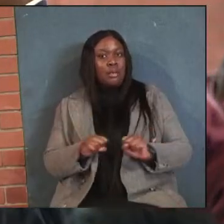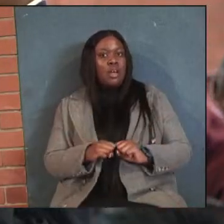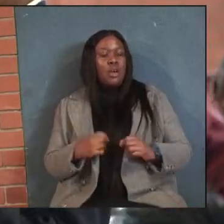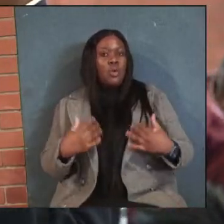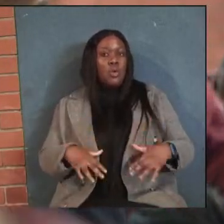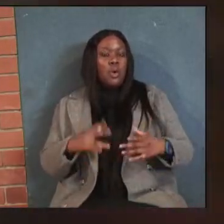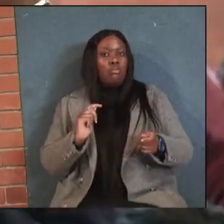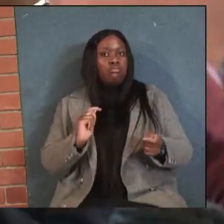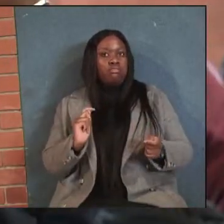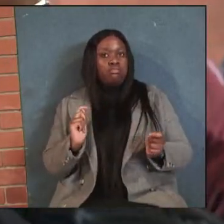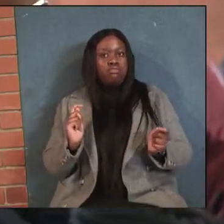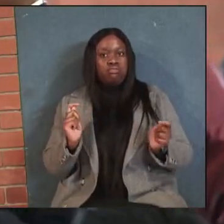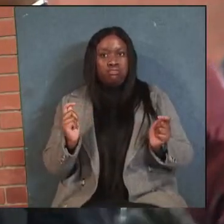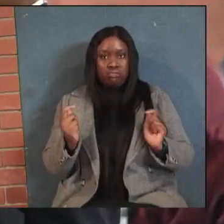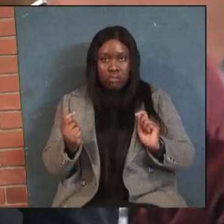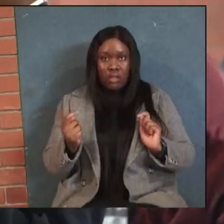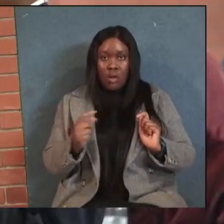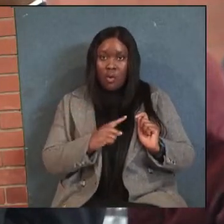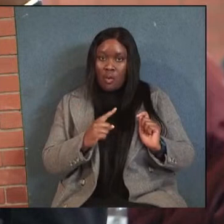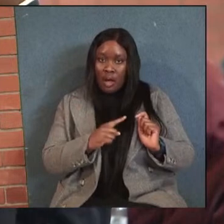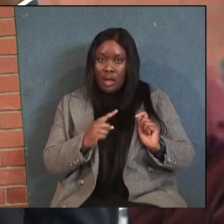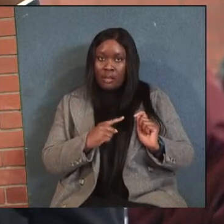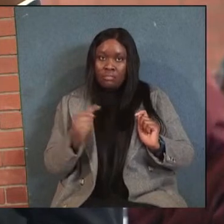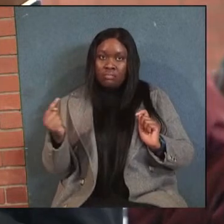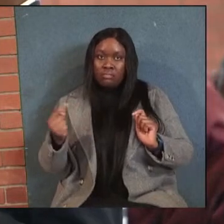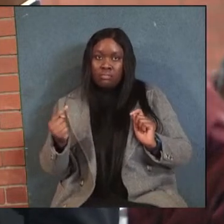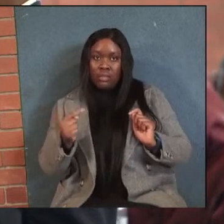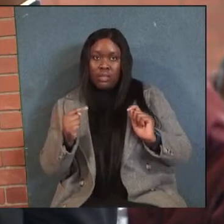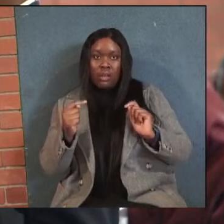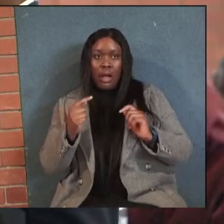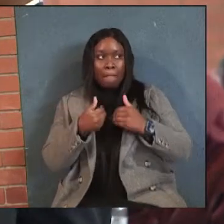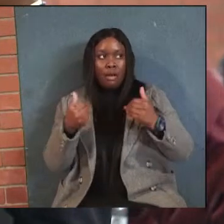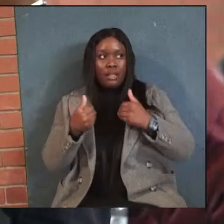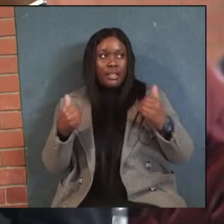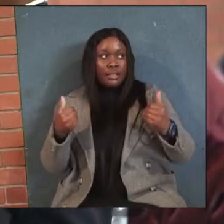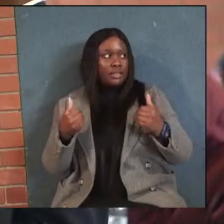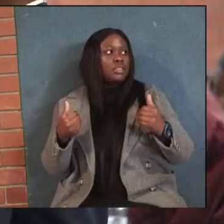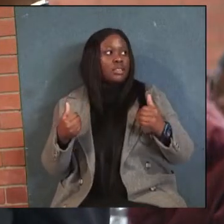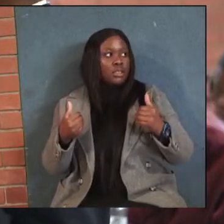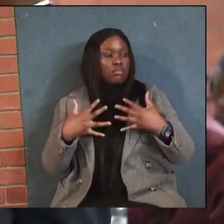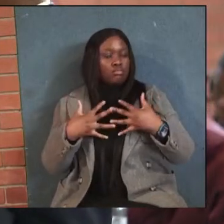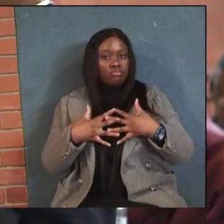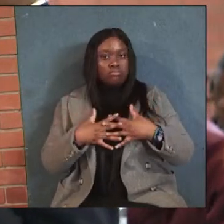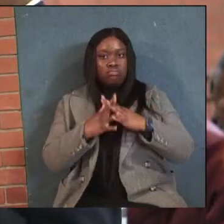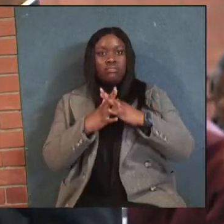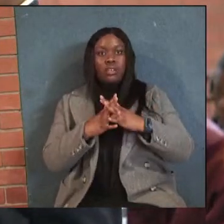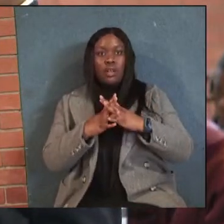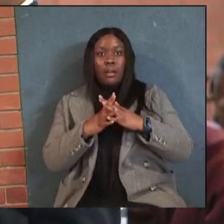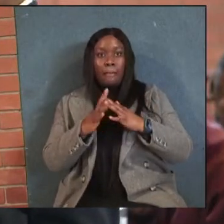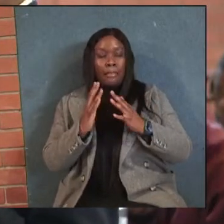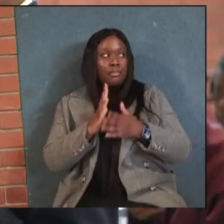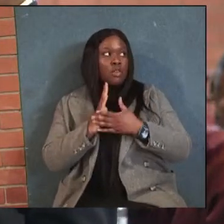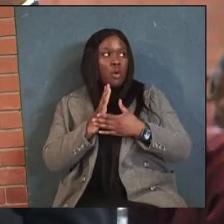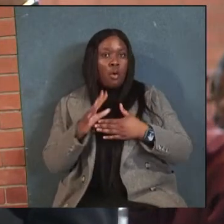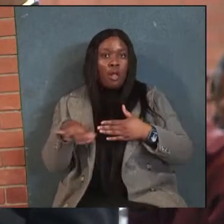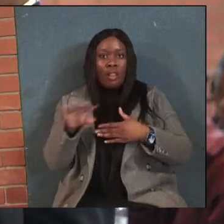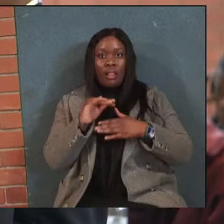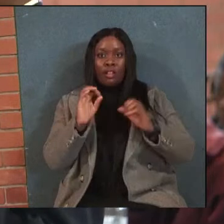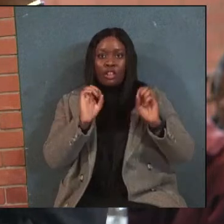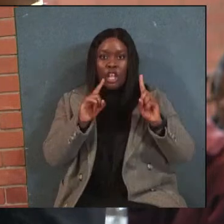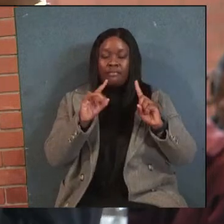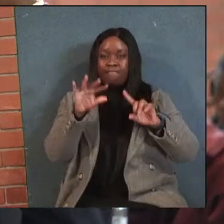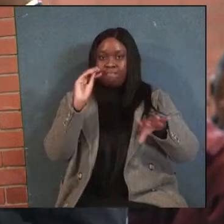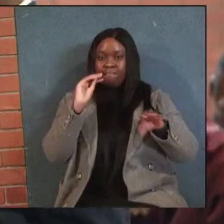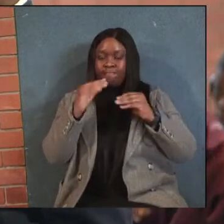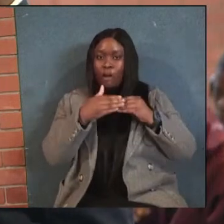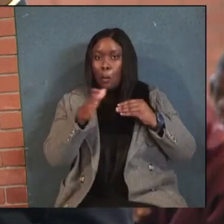by dismantling the apartheid order and creating a new system based on the Freedom Charter, which states that all doors of learning and culture should be